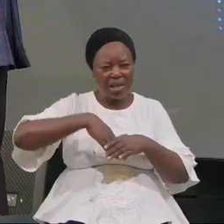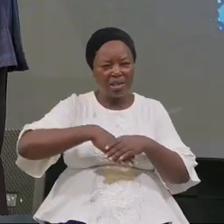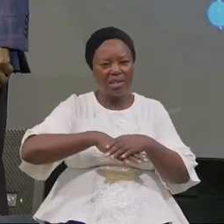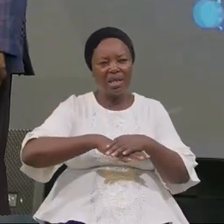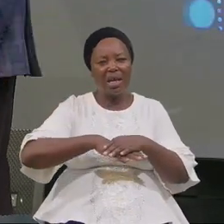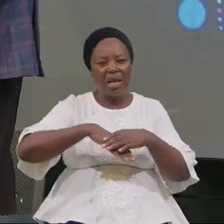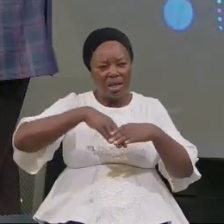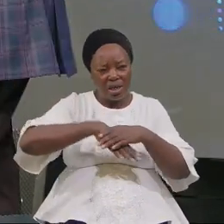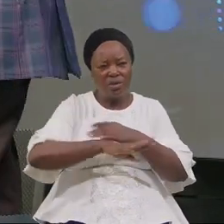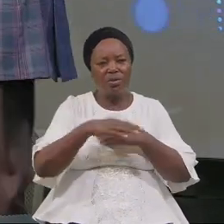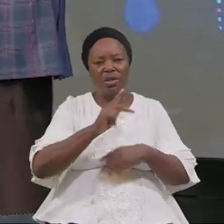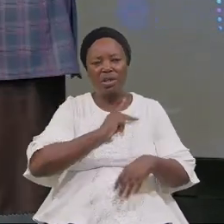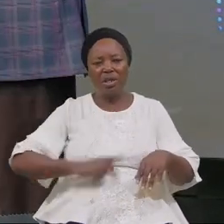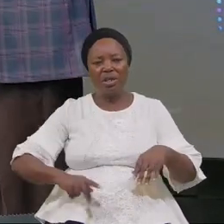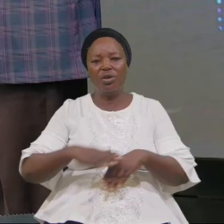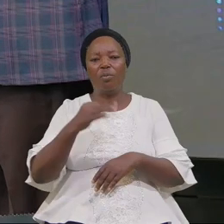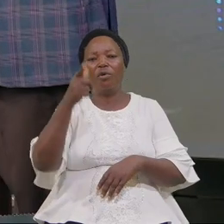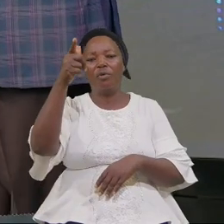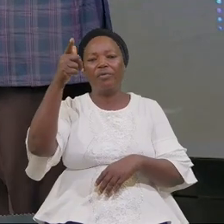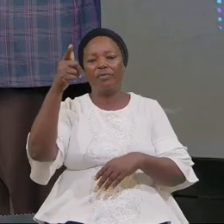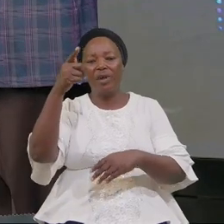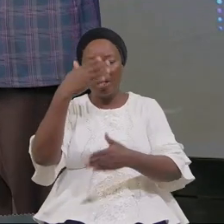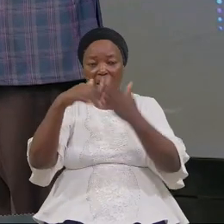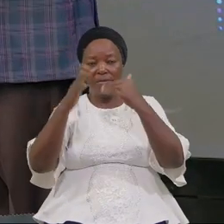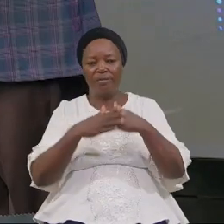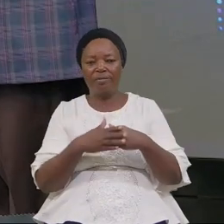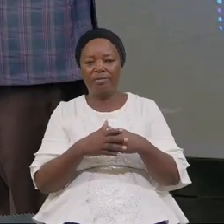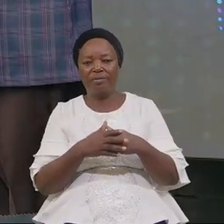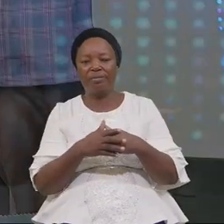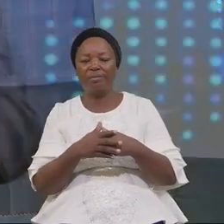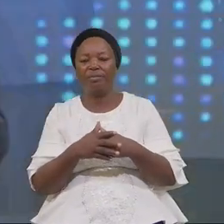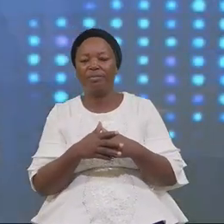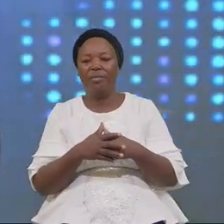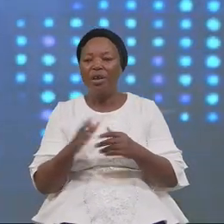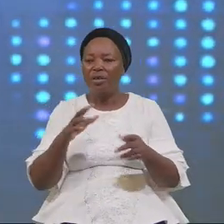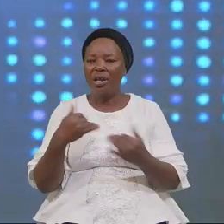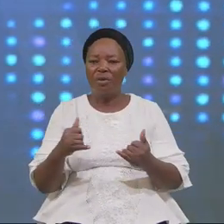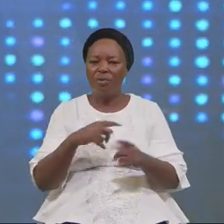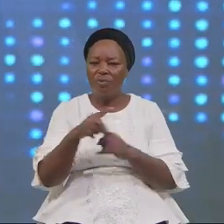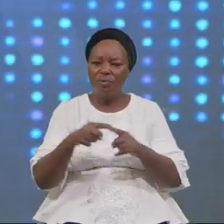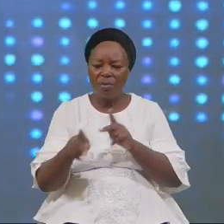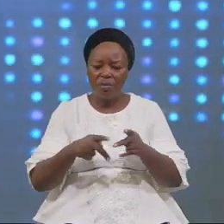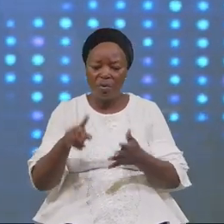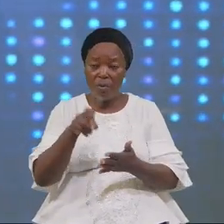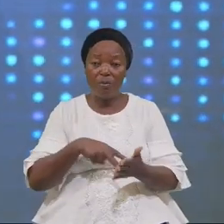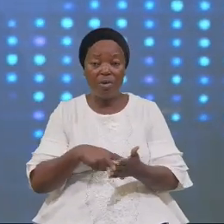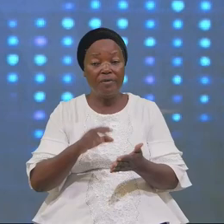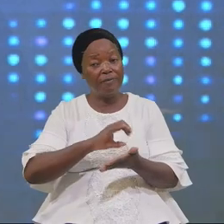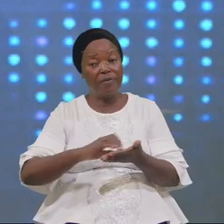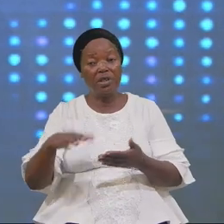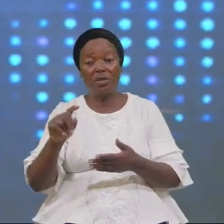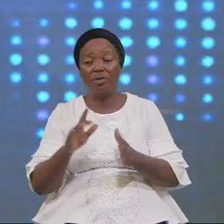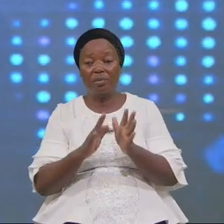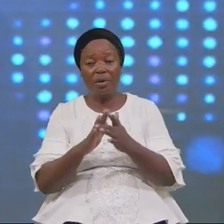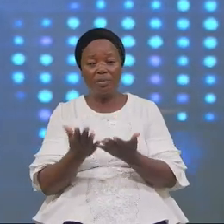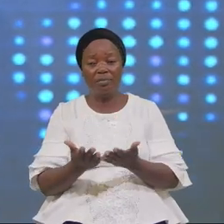the kingdom of heaven. Now, when people read verses of scripture, they